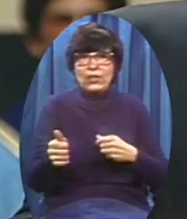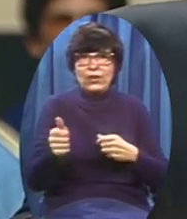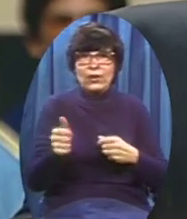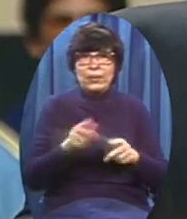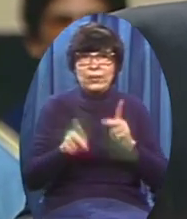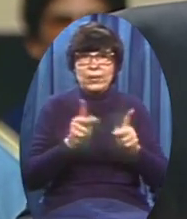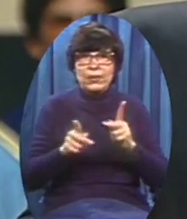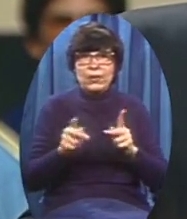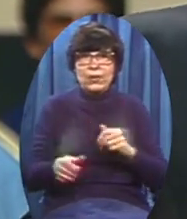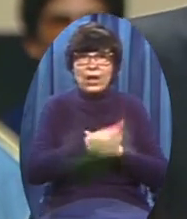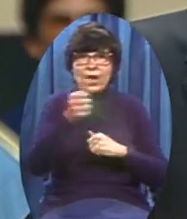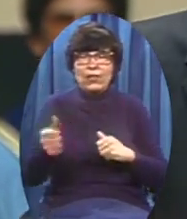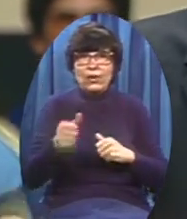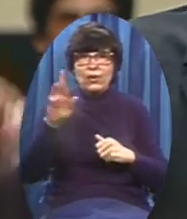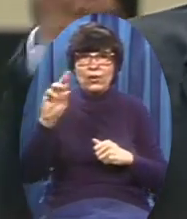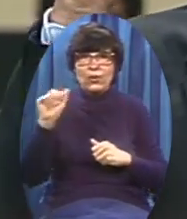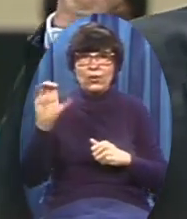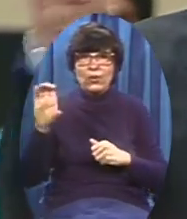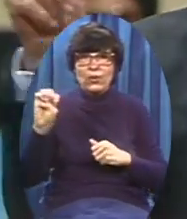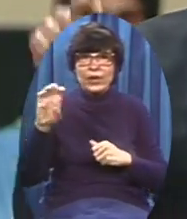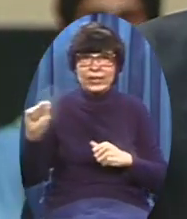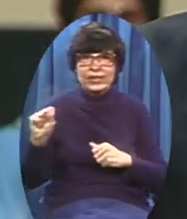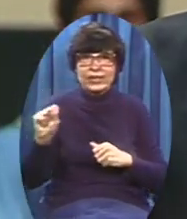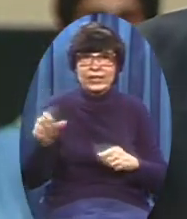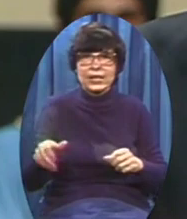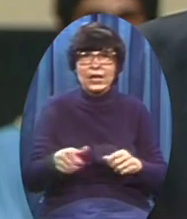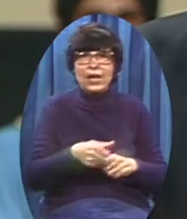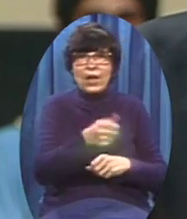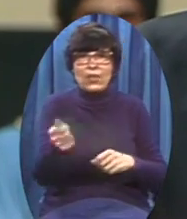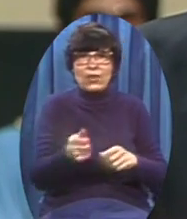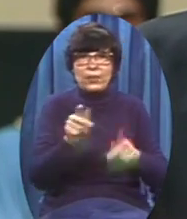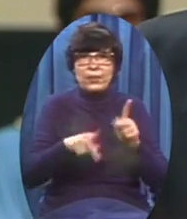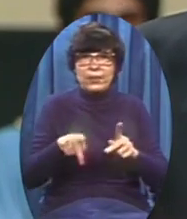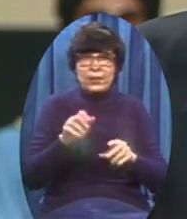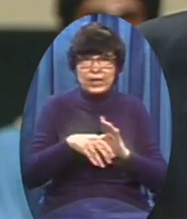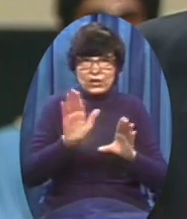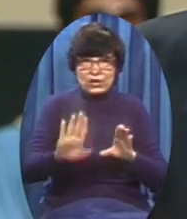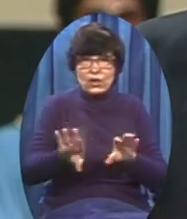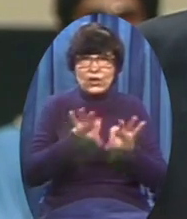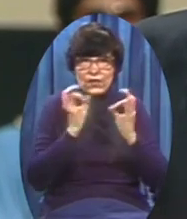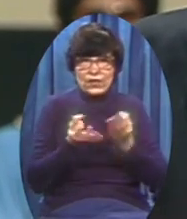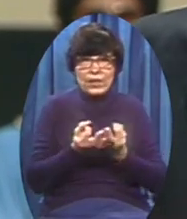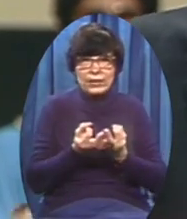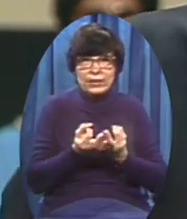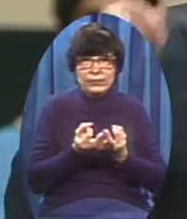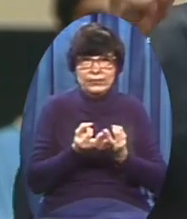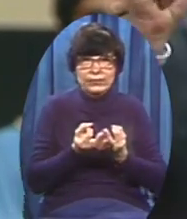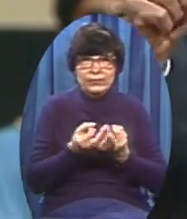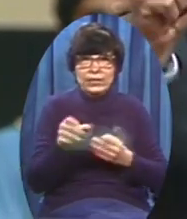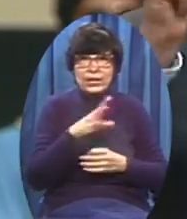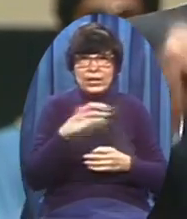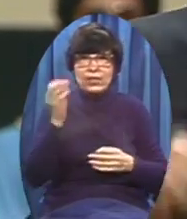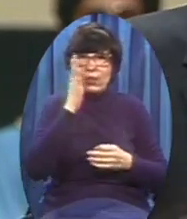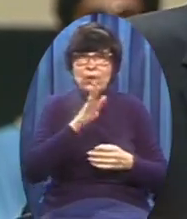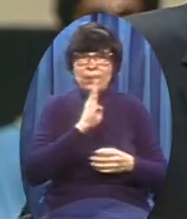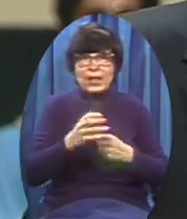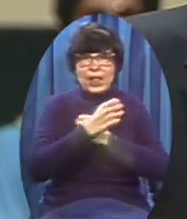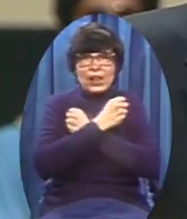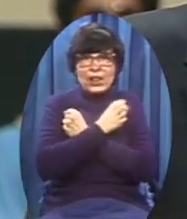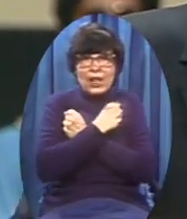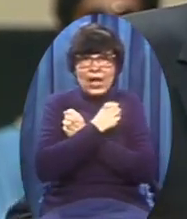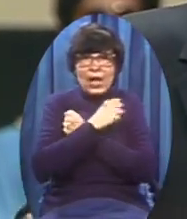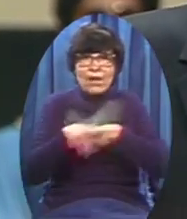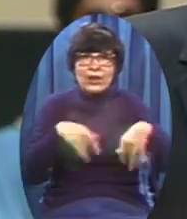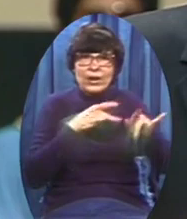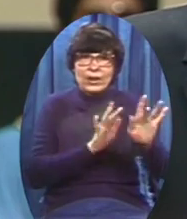relatives. You'll think right toward every man and every woman on the face of this earth. And there will be a love and a compassion in your